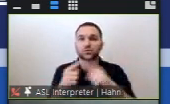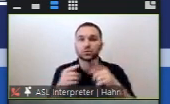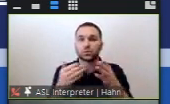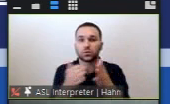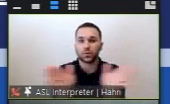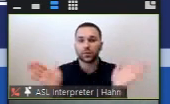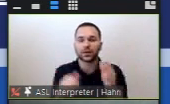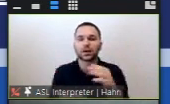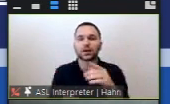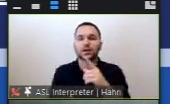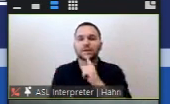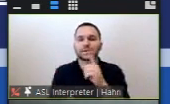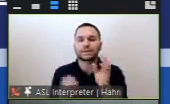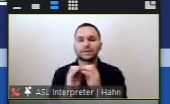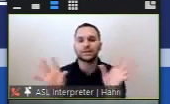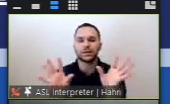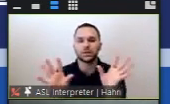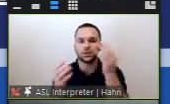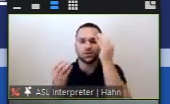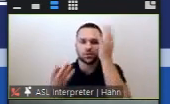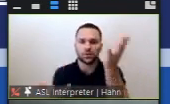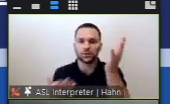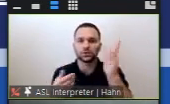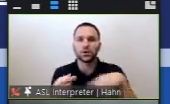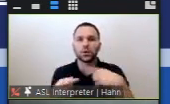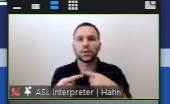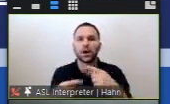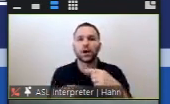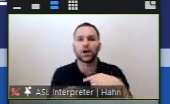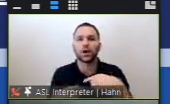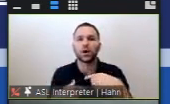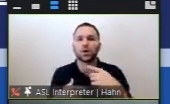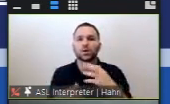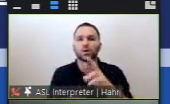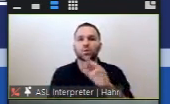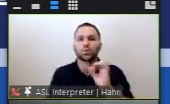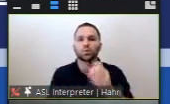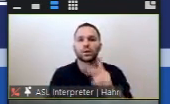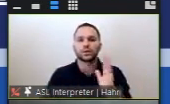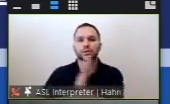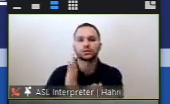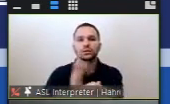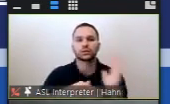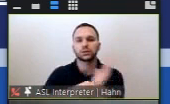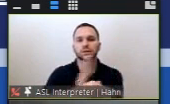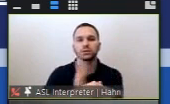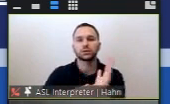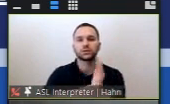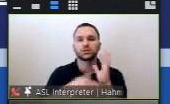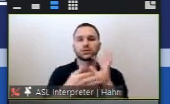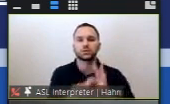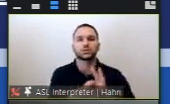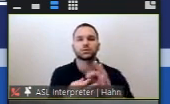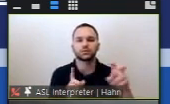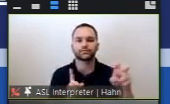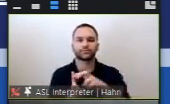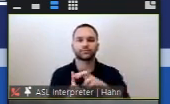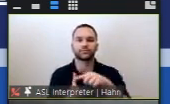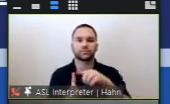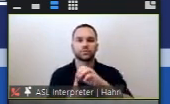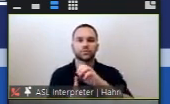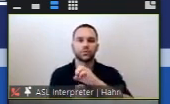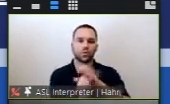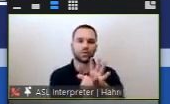clear information about the different level of risk of becoming a COVID-19 case, of being hospitalized or dying